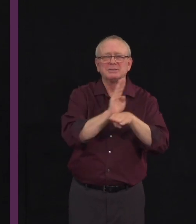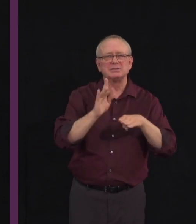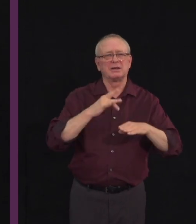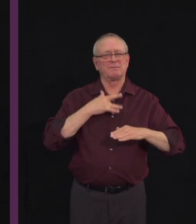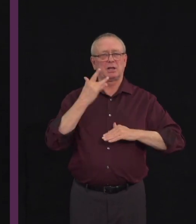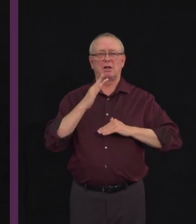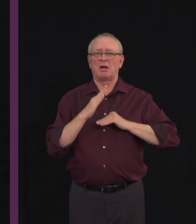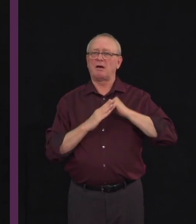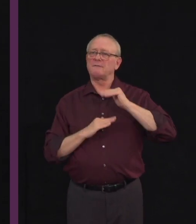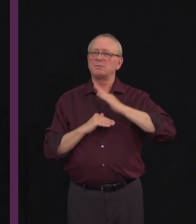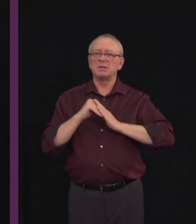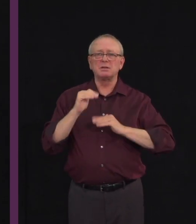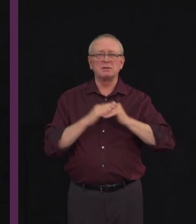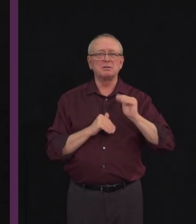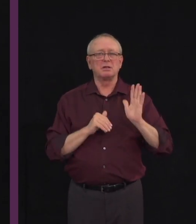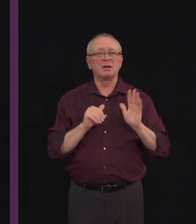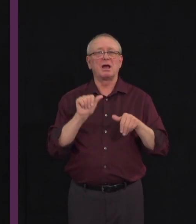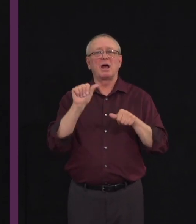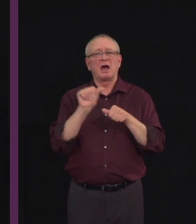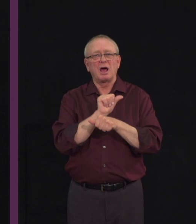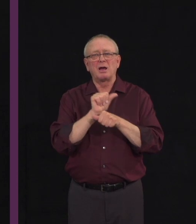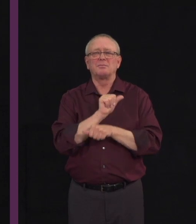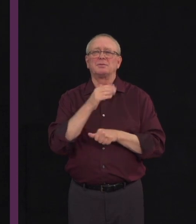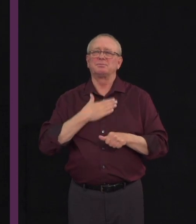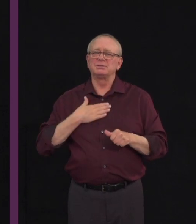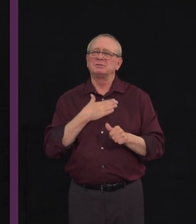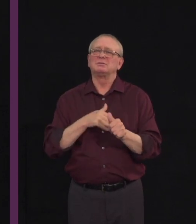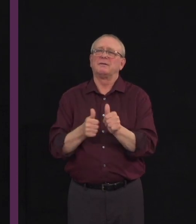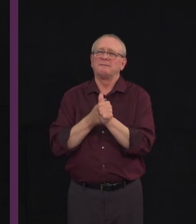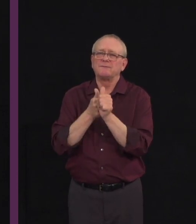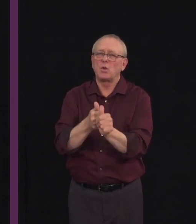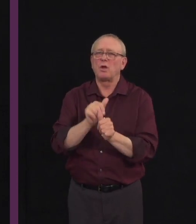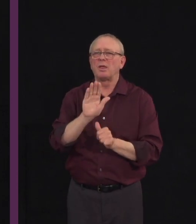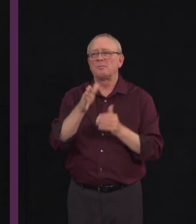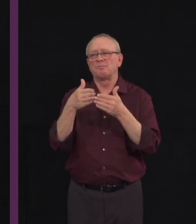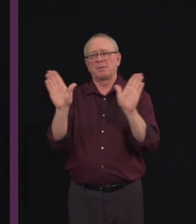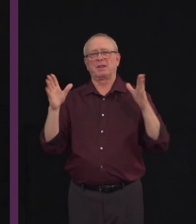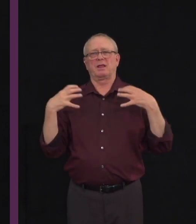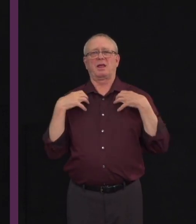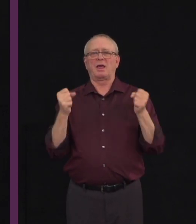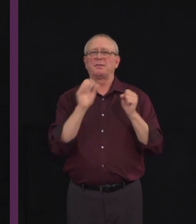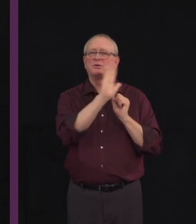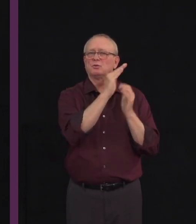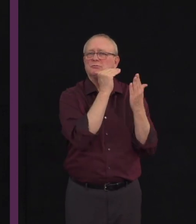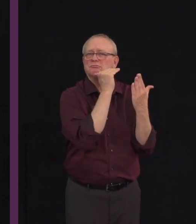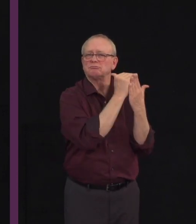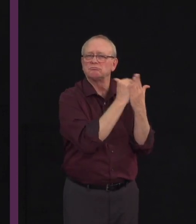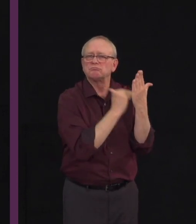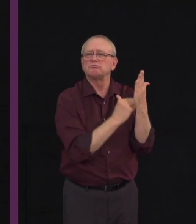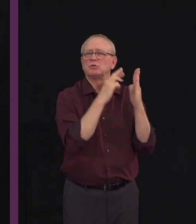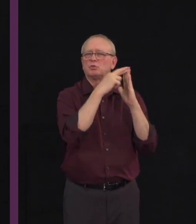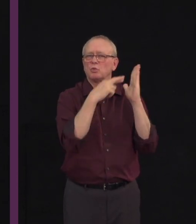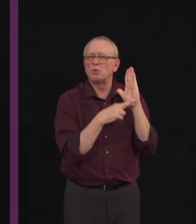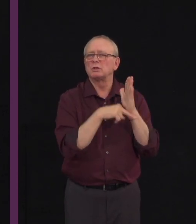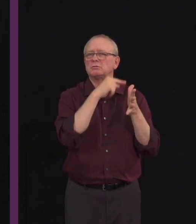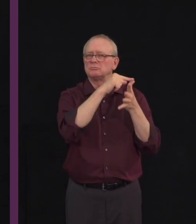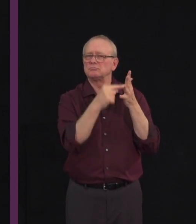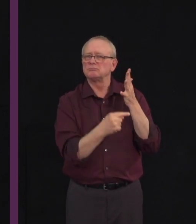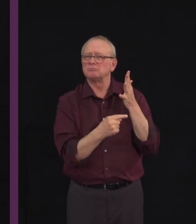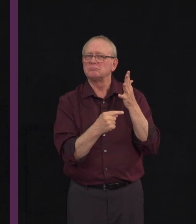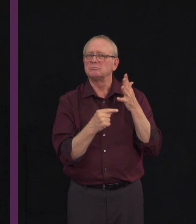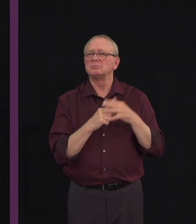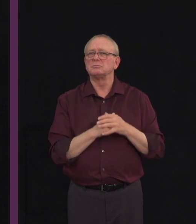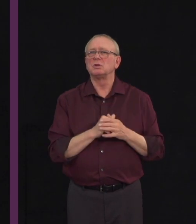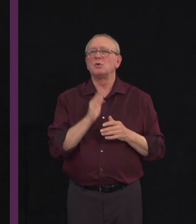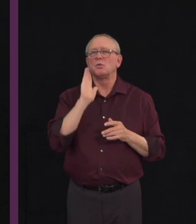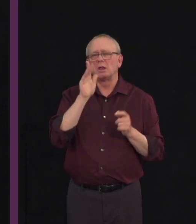us safe as we begin to resume in economic and personal social activities. You can expect to see changes and